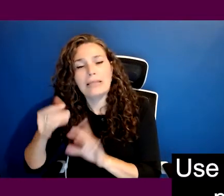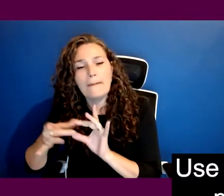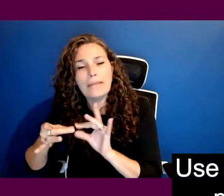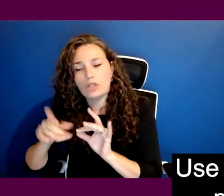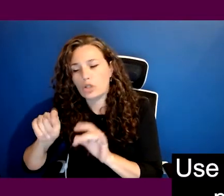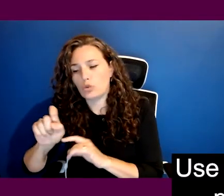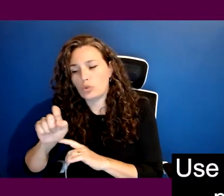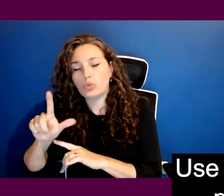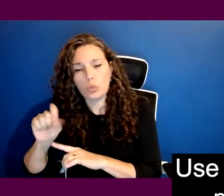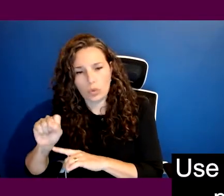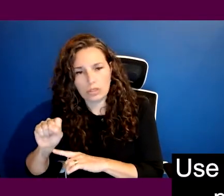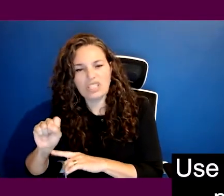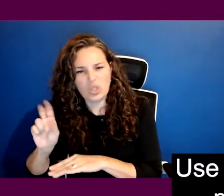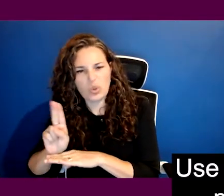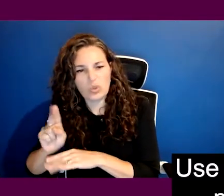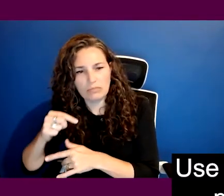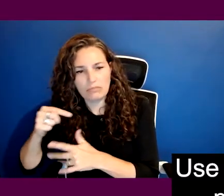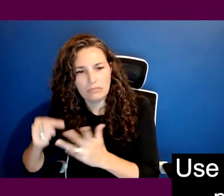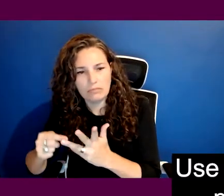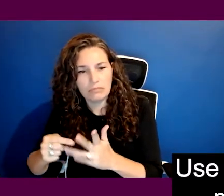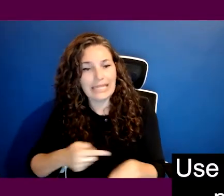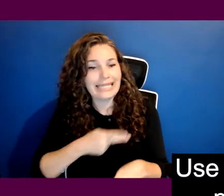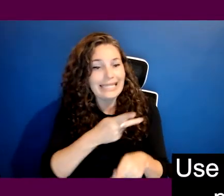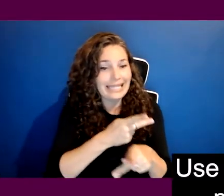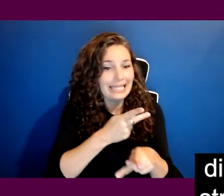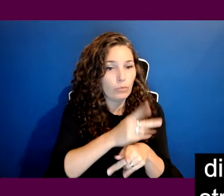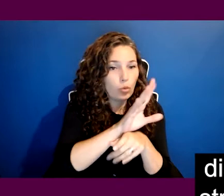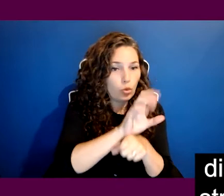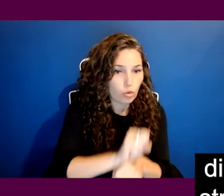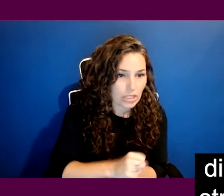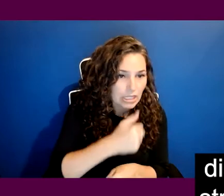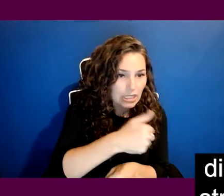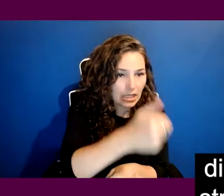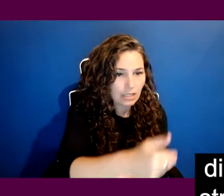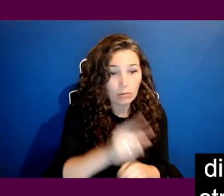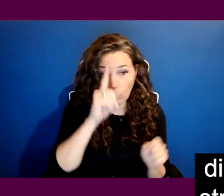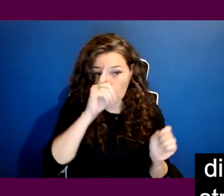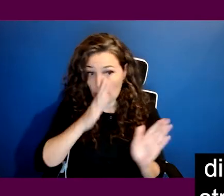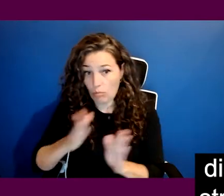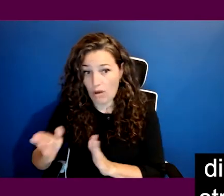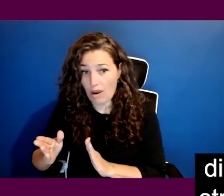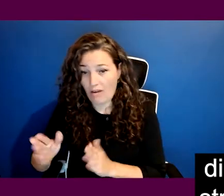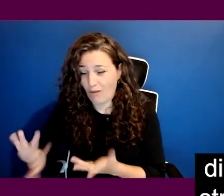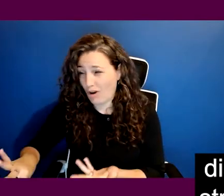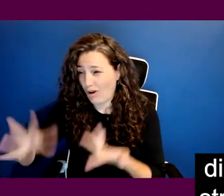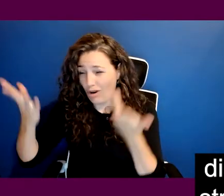previously. Keep your routine. Prepare for disasters ahead of time.